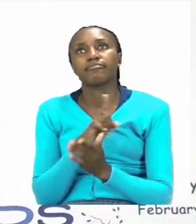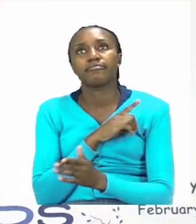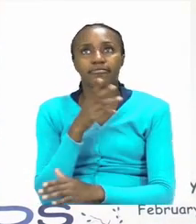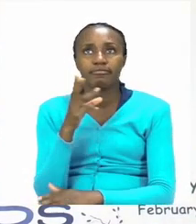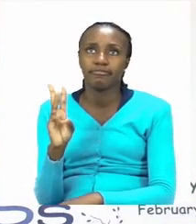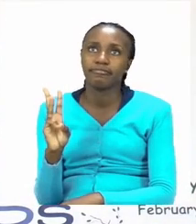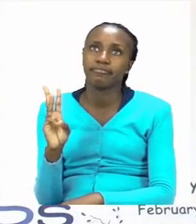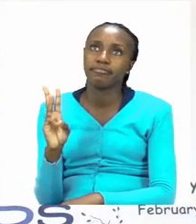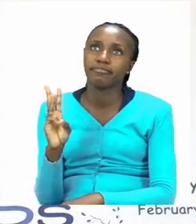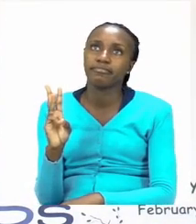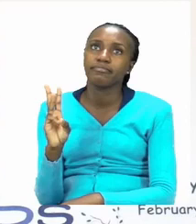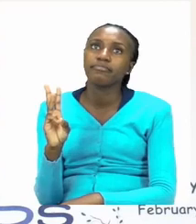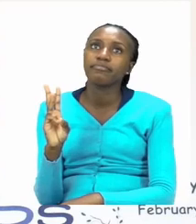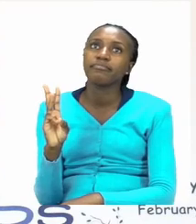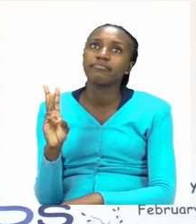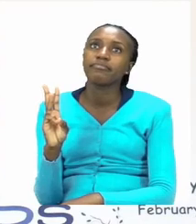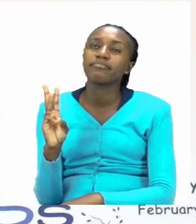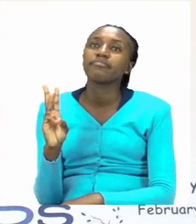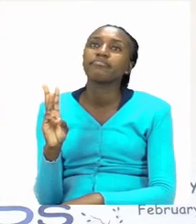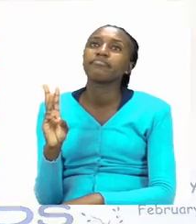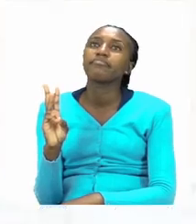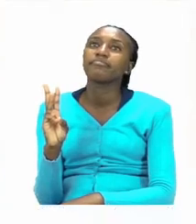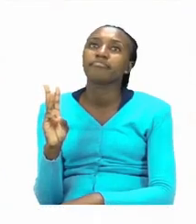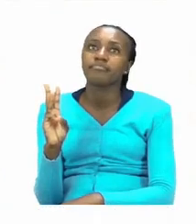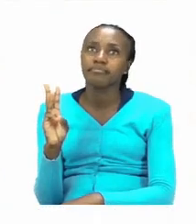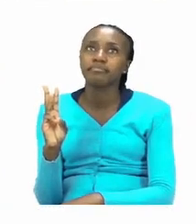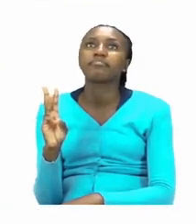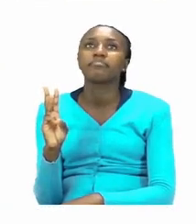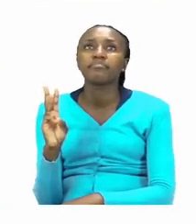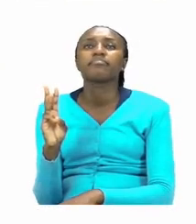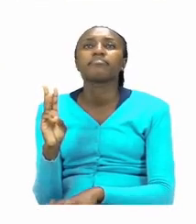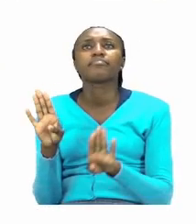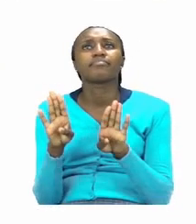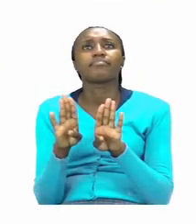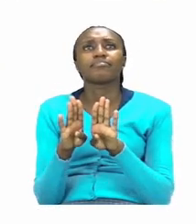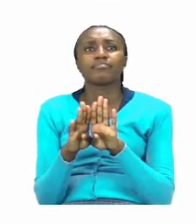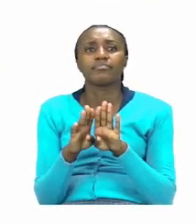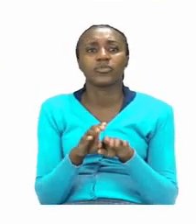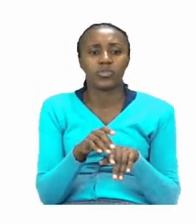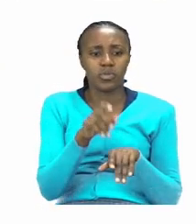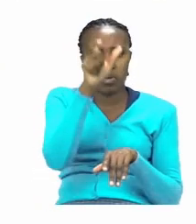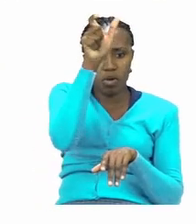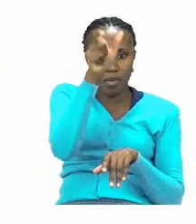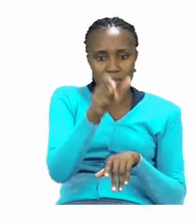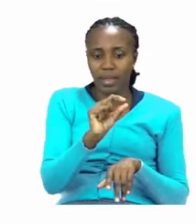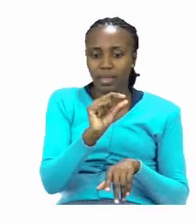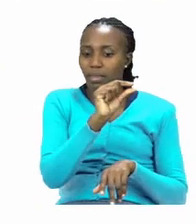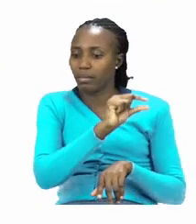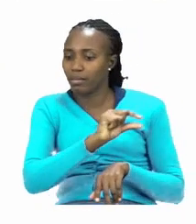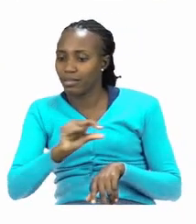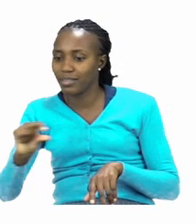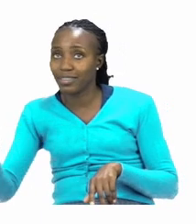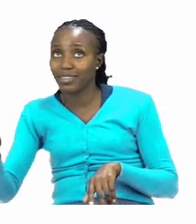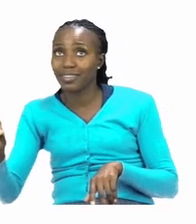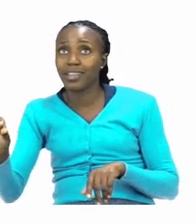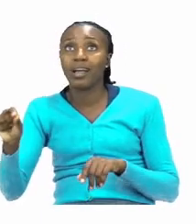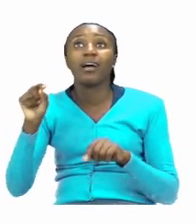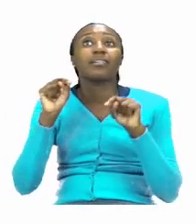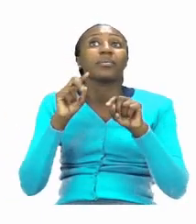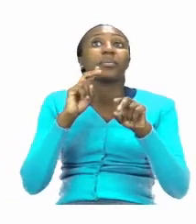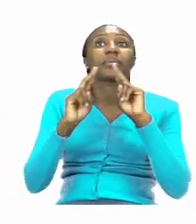16. On page 16, we are going to be doing data handling. Today, it is all about